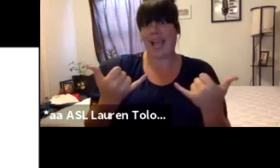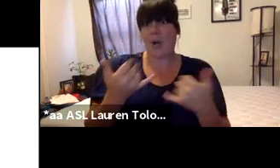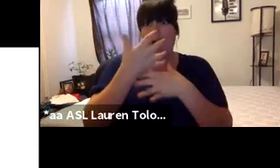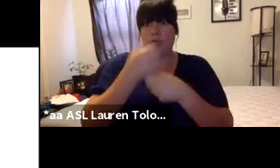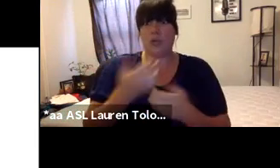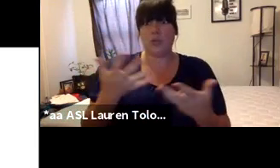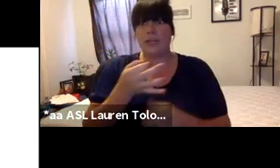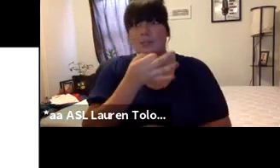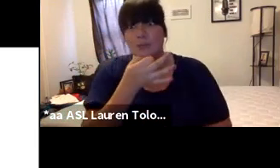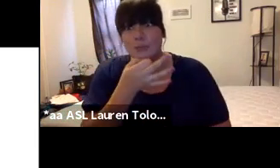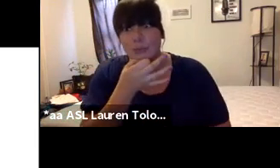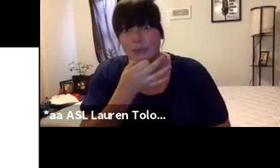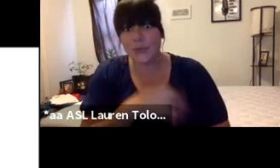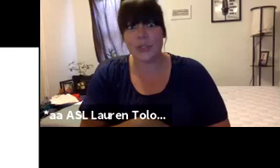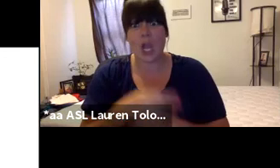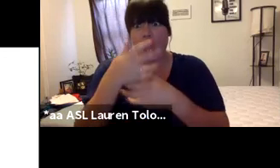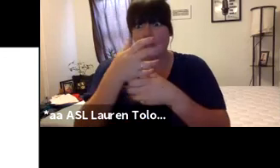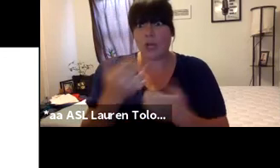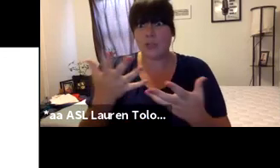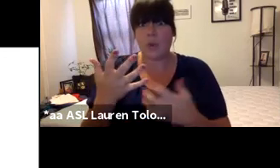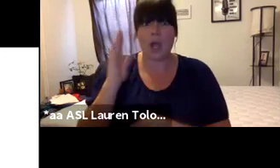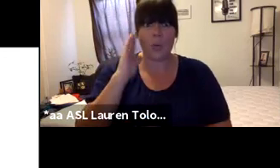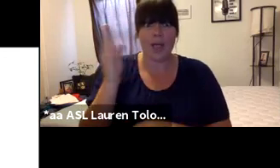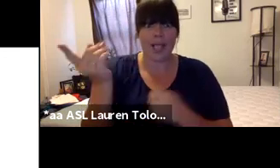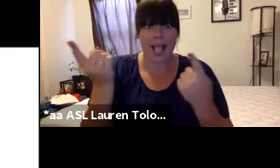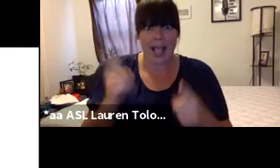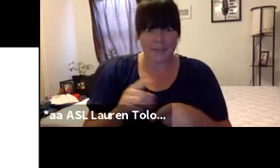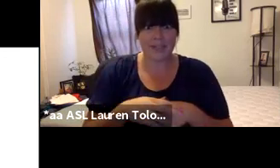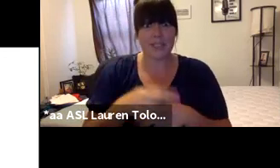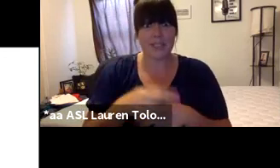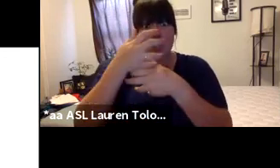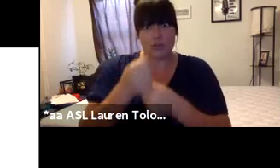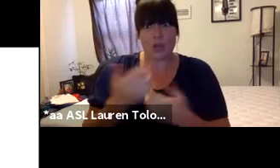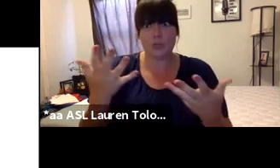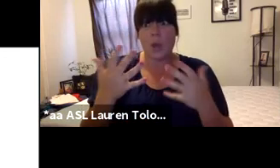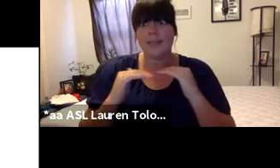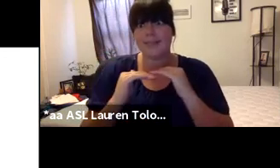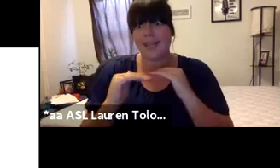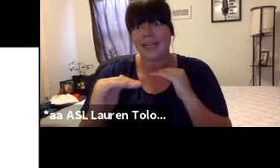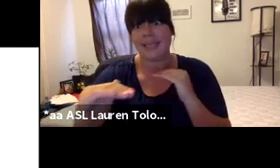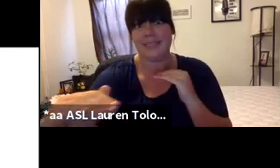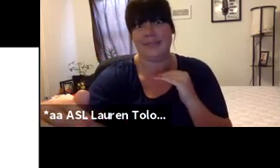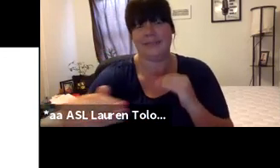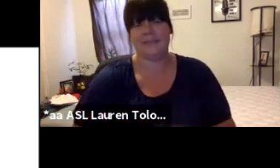that's ready. Trust through the flux, trust what is steady.